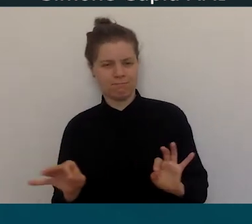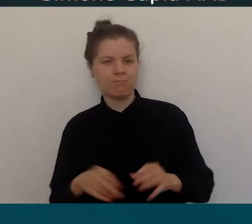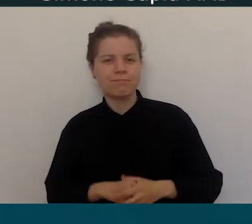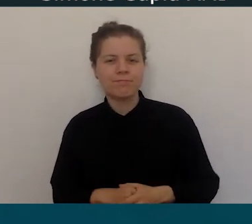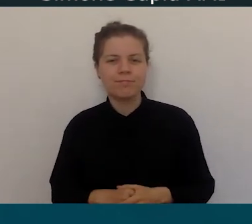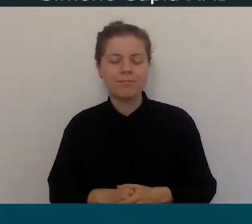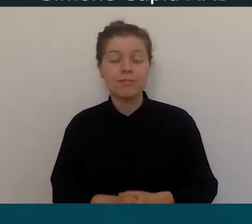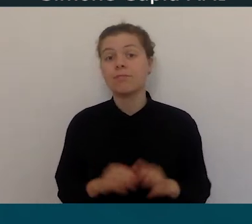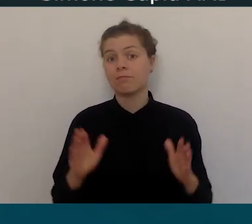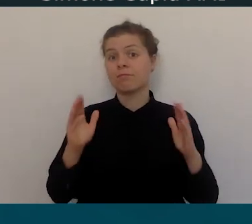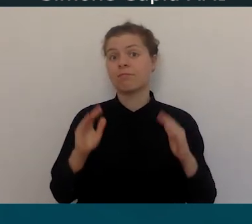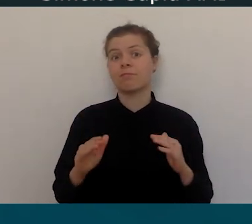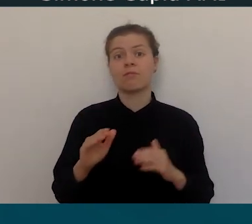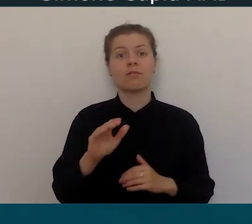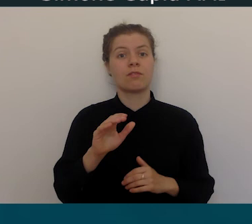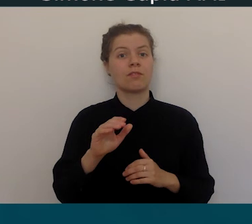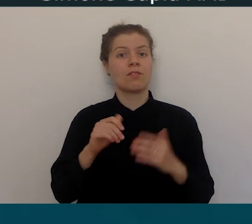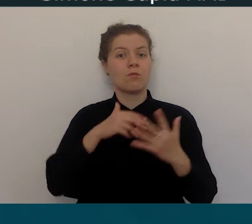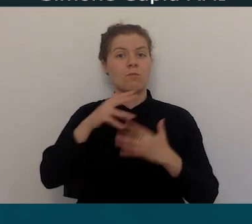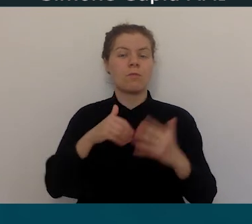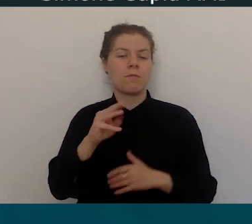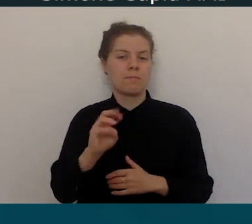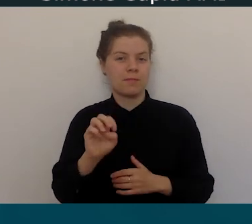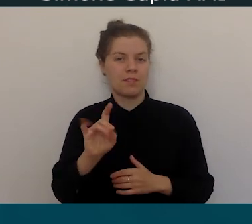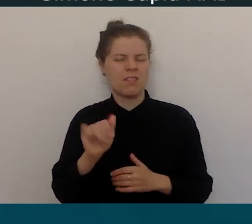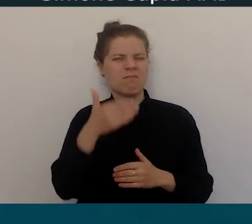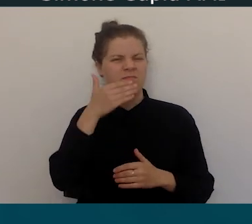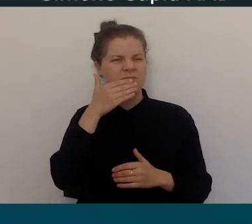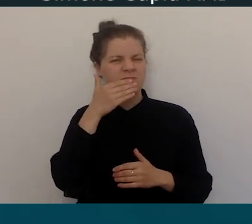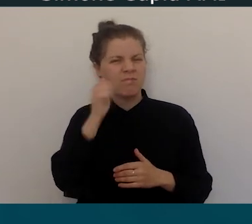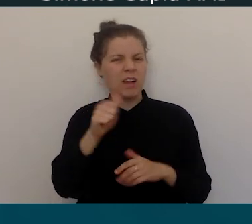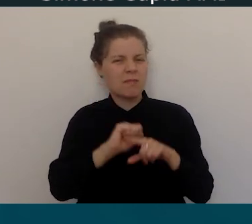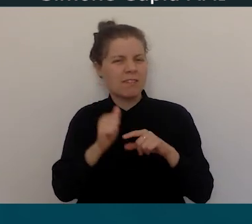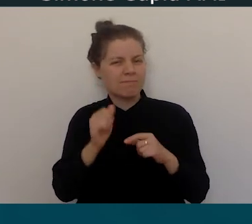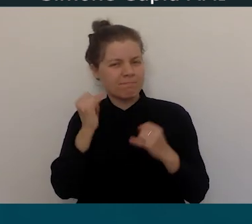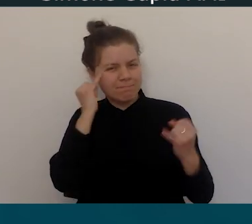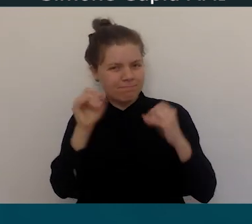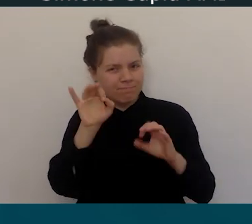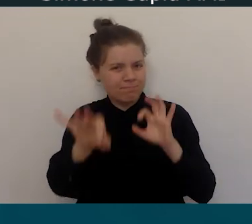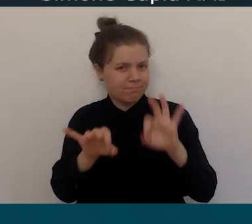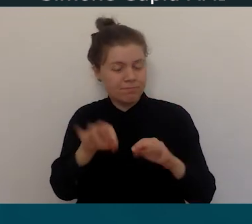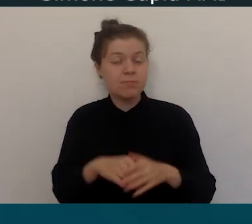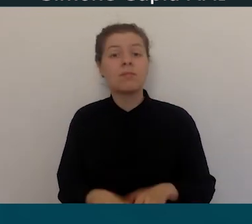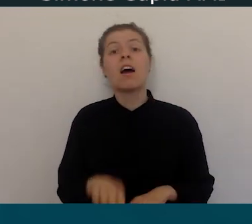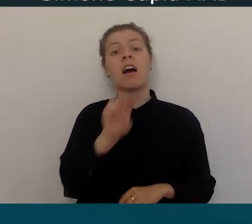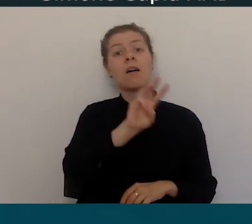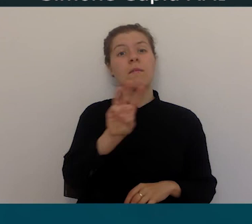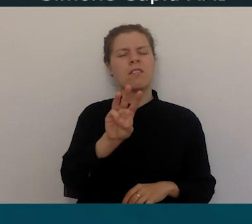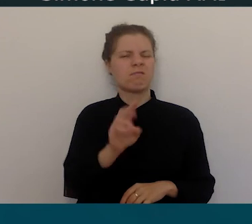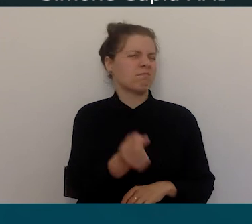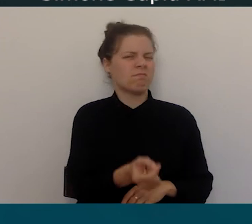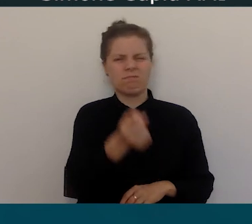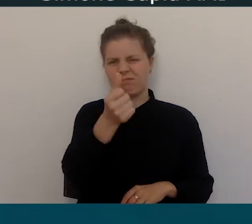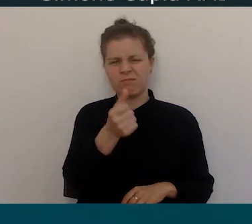Social media, some best practices. Omit the www. You never need to put it in. The internet will put it